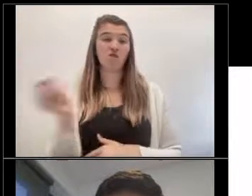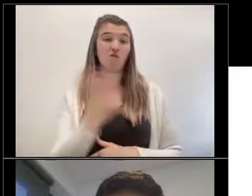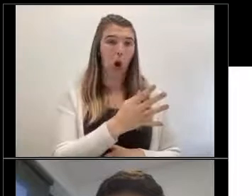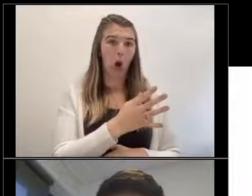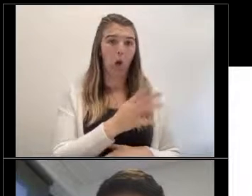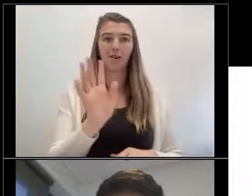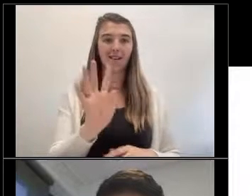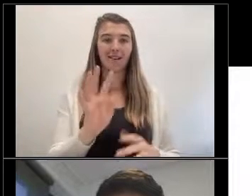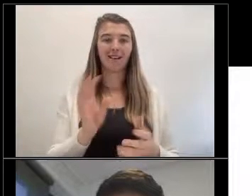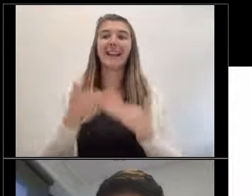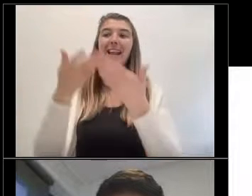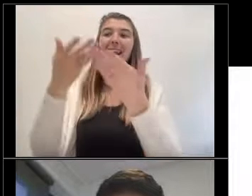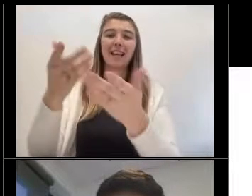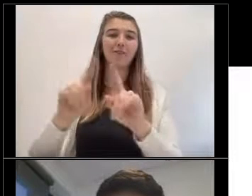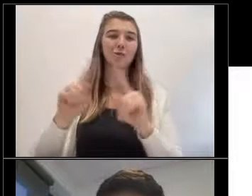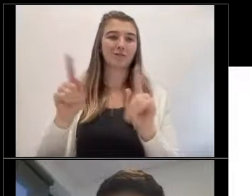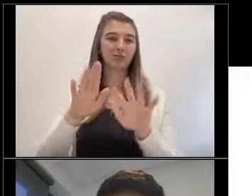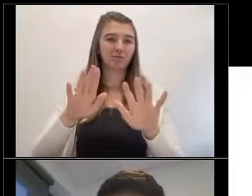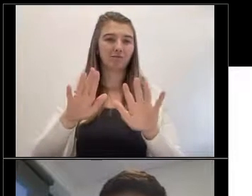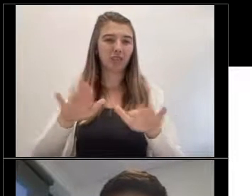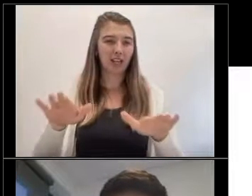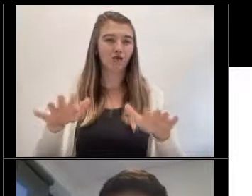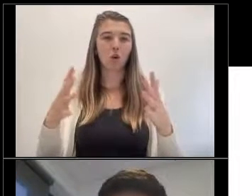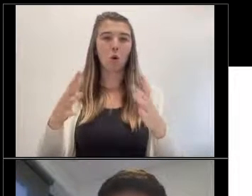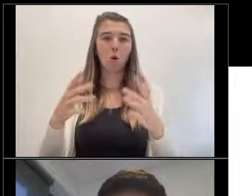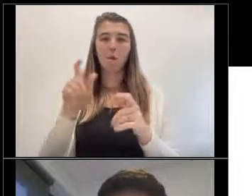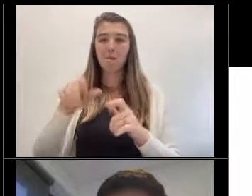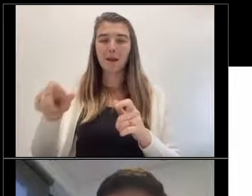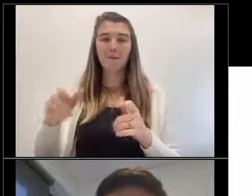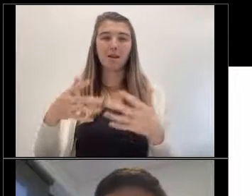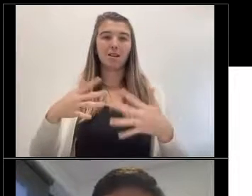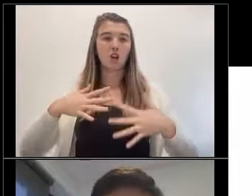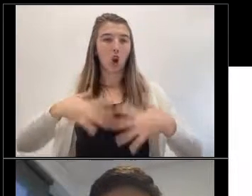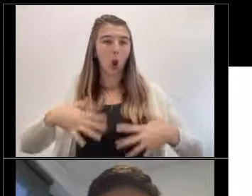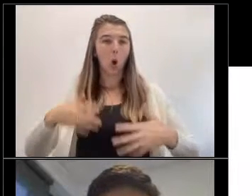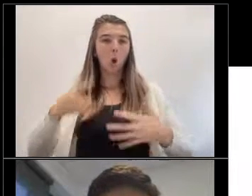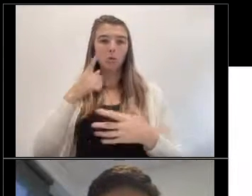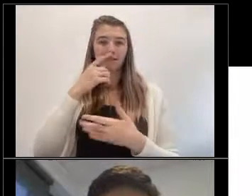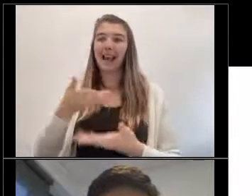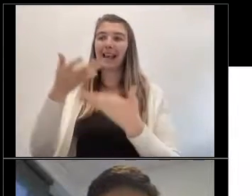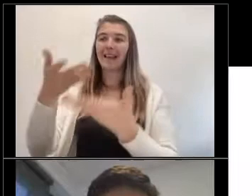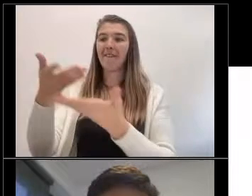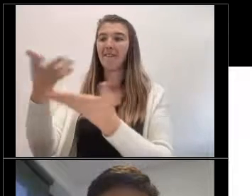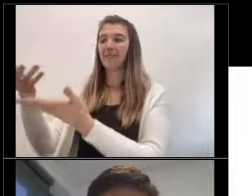thing. So just think about reducing and reusing what you already have.